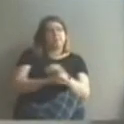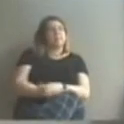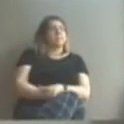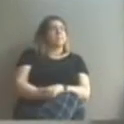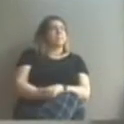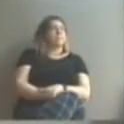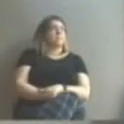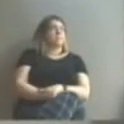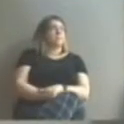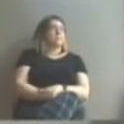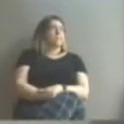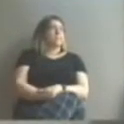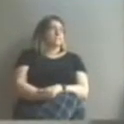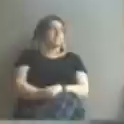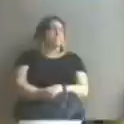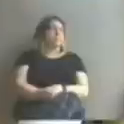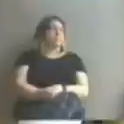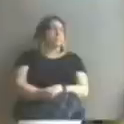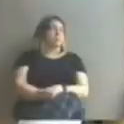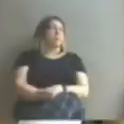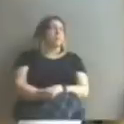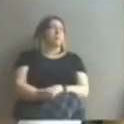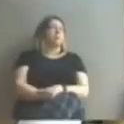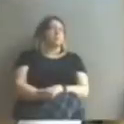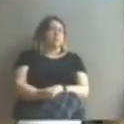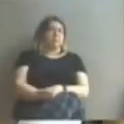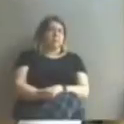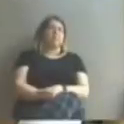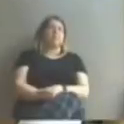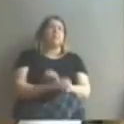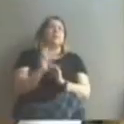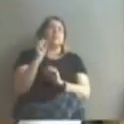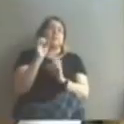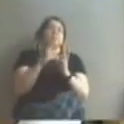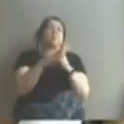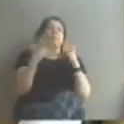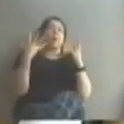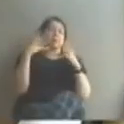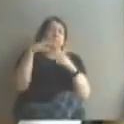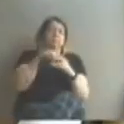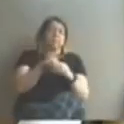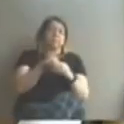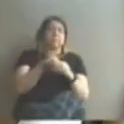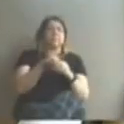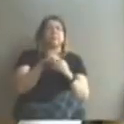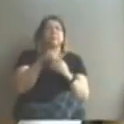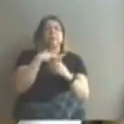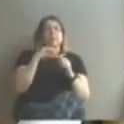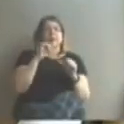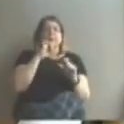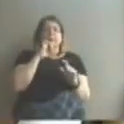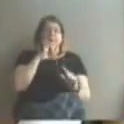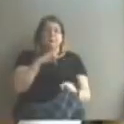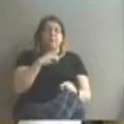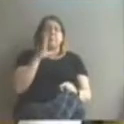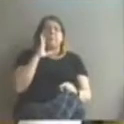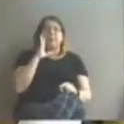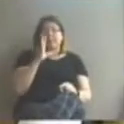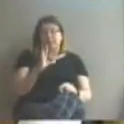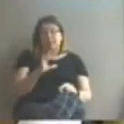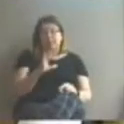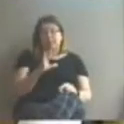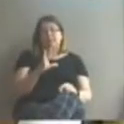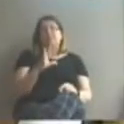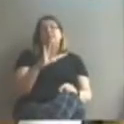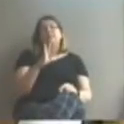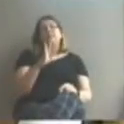a three-part question. It is loaded. That's okay. To the extent to which I can answer, I will.